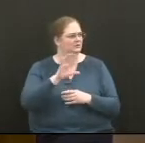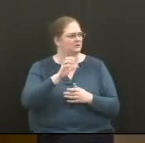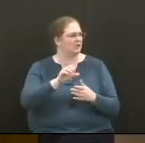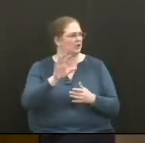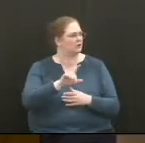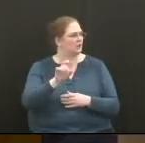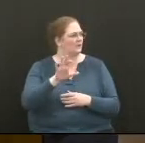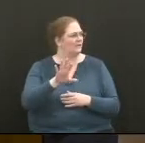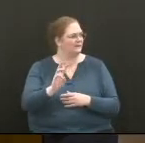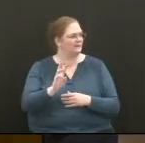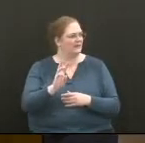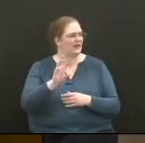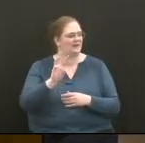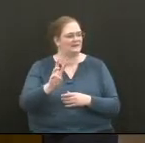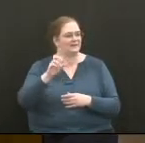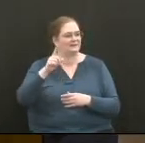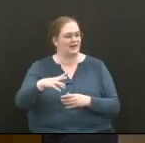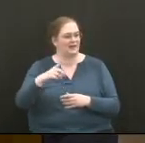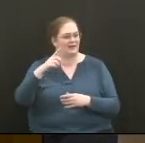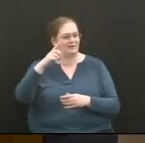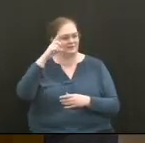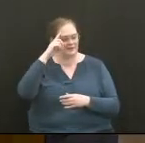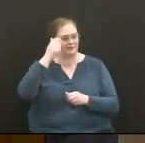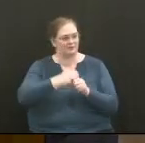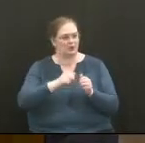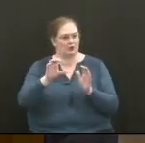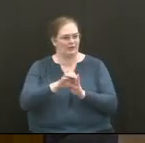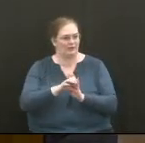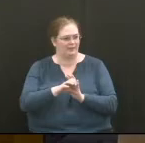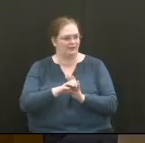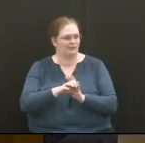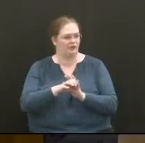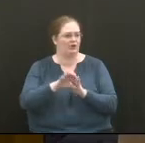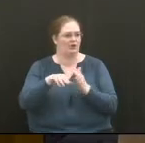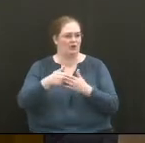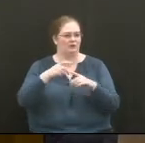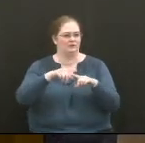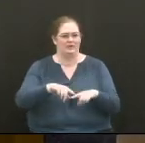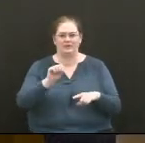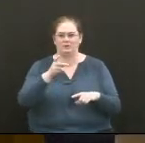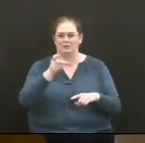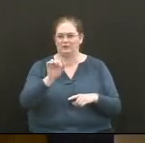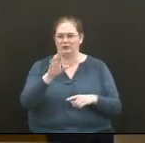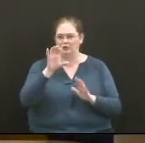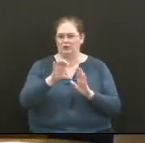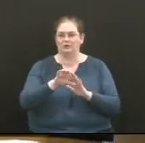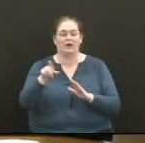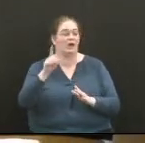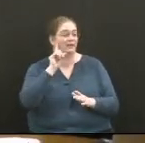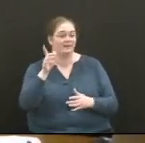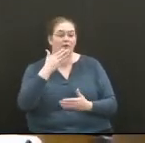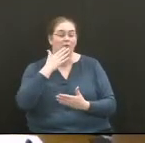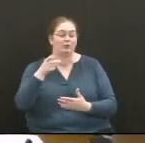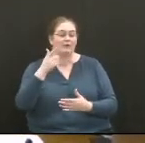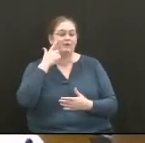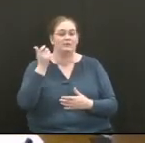156 at 6.5 cents per image. And frankly, all pending solicitor's approval. I think they'll be grateful,